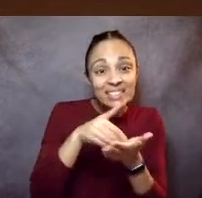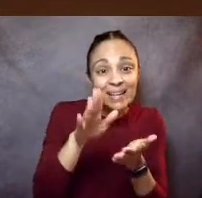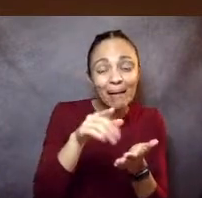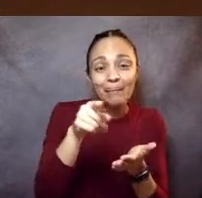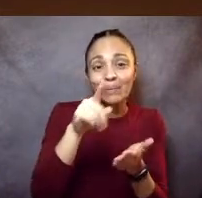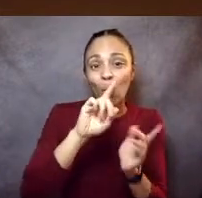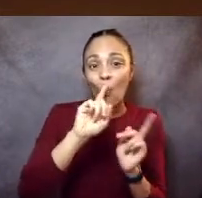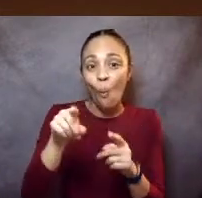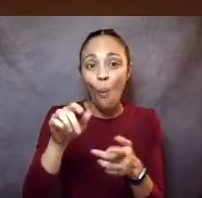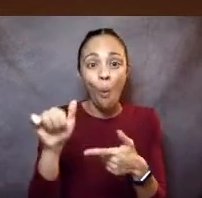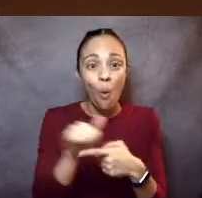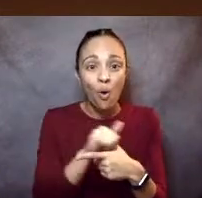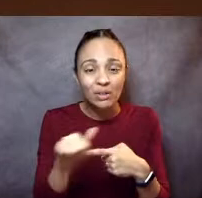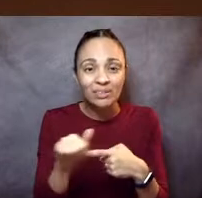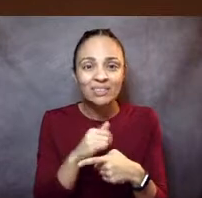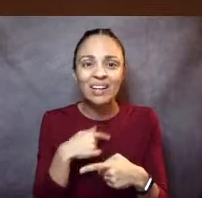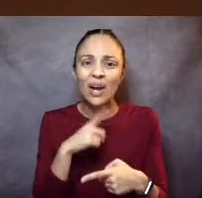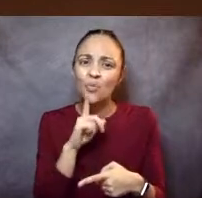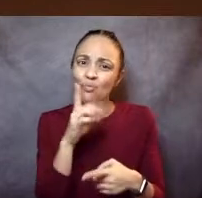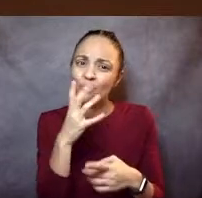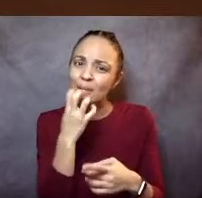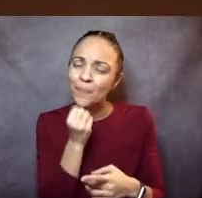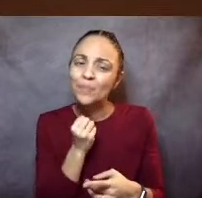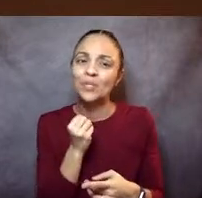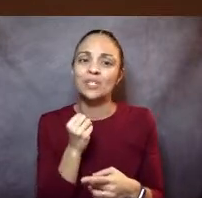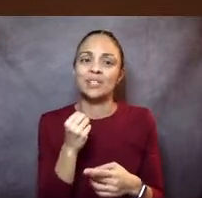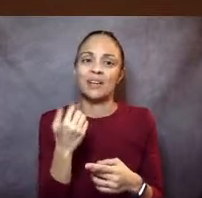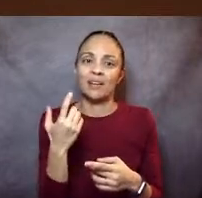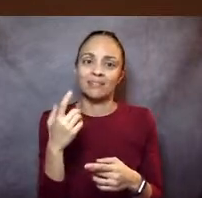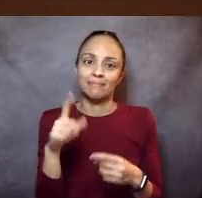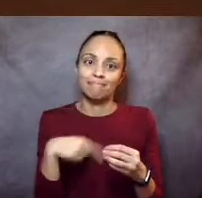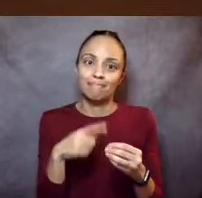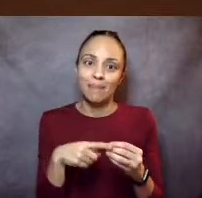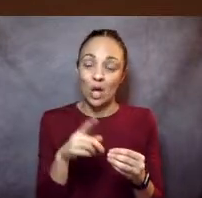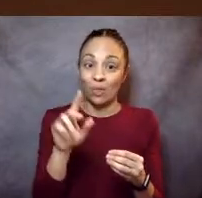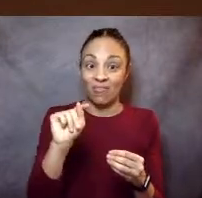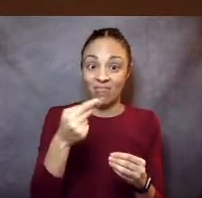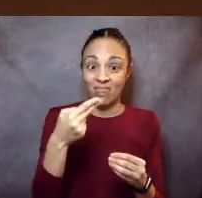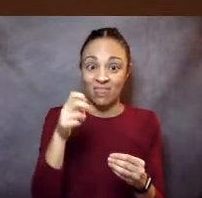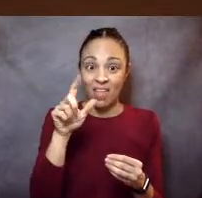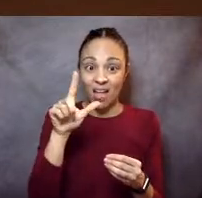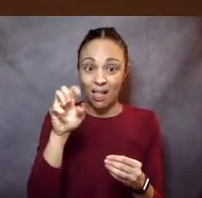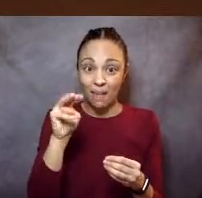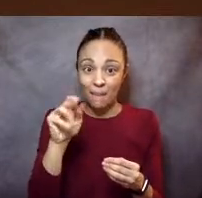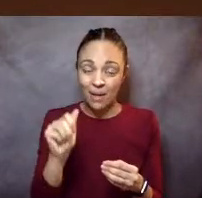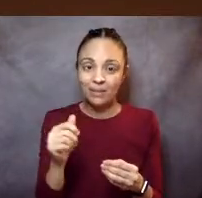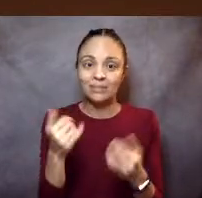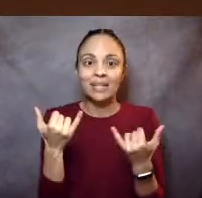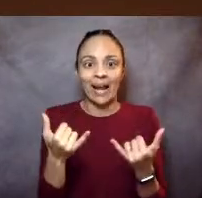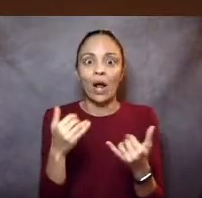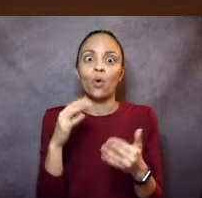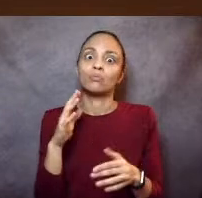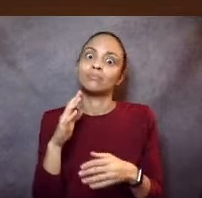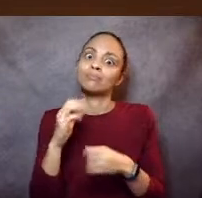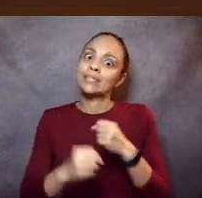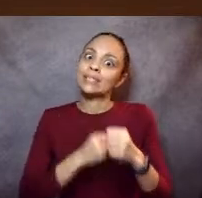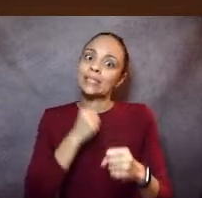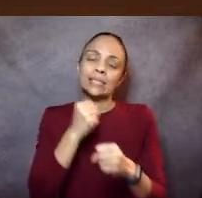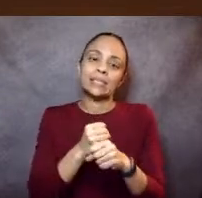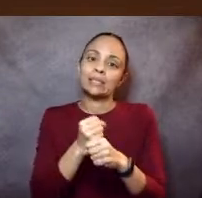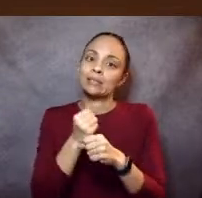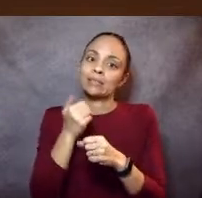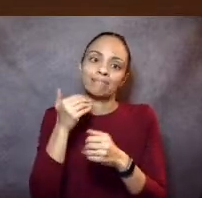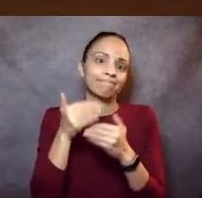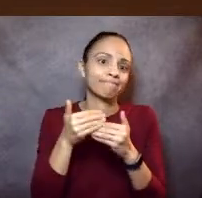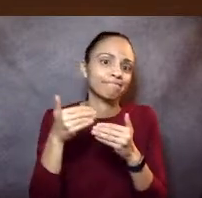that I appreciated about her years later, when I'm sitting in this kitchen, she